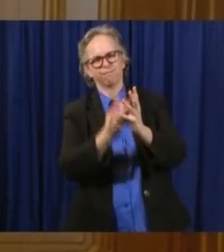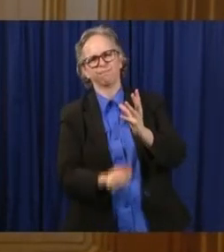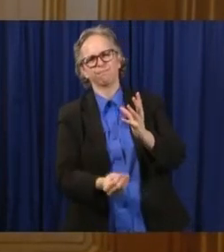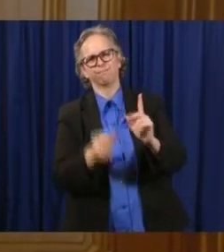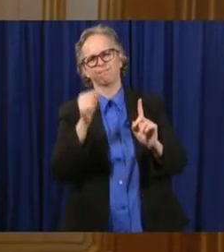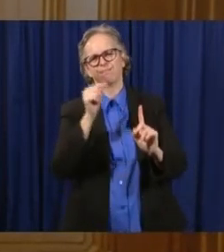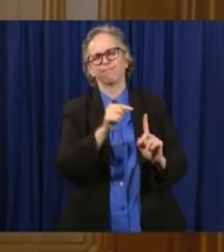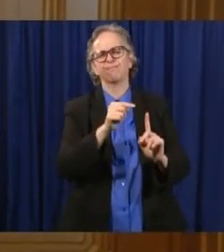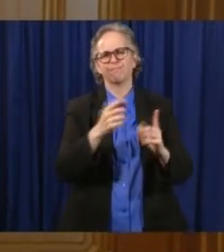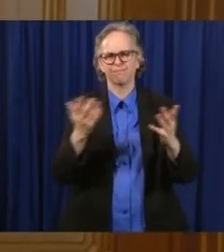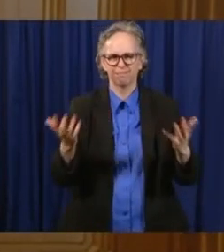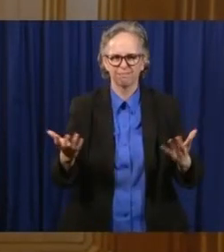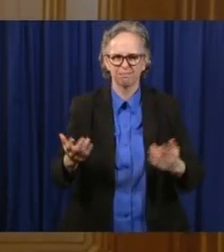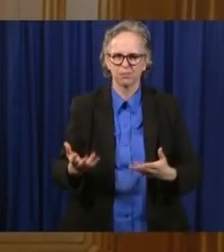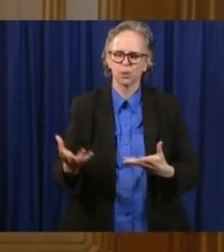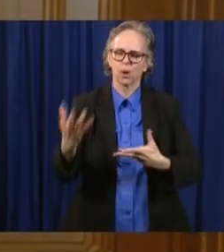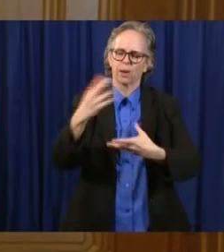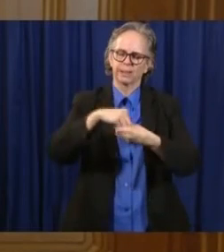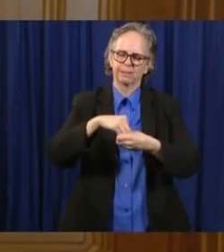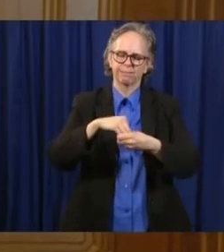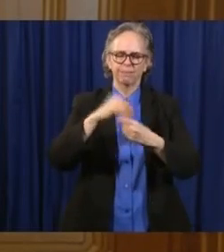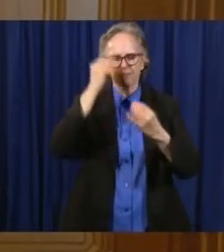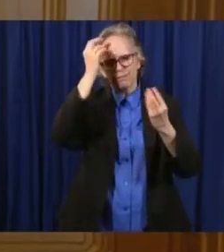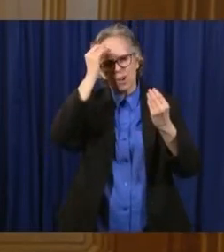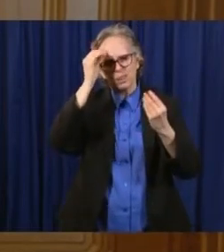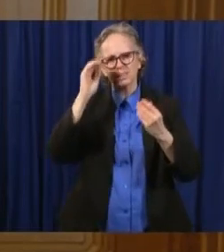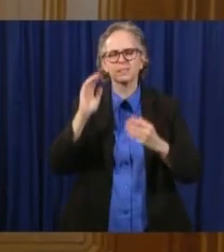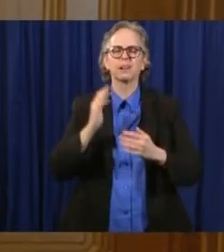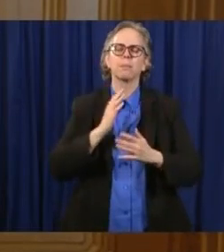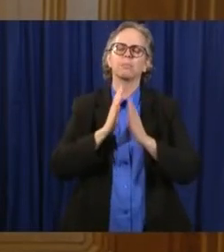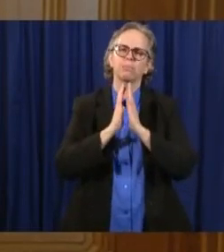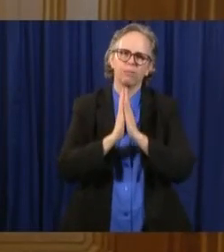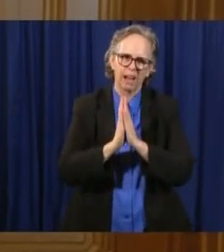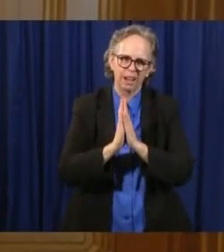You are all in our prayers, and we're very, very sorry.